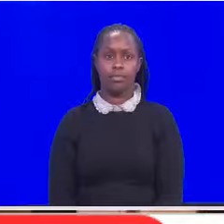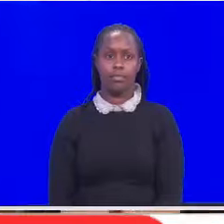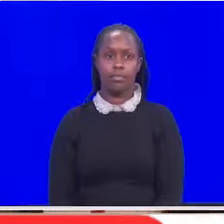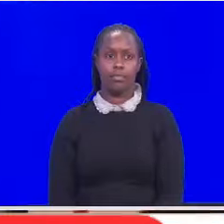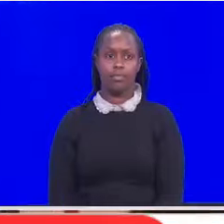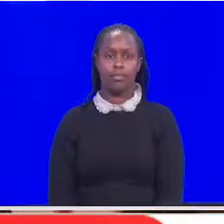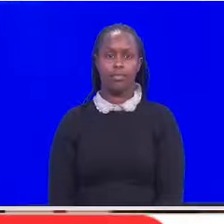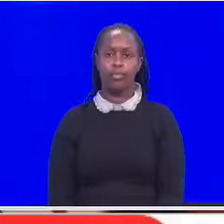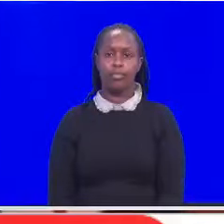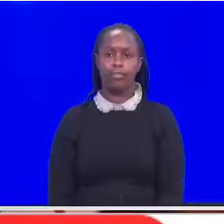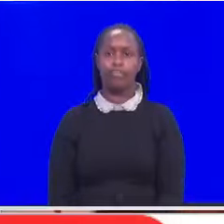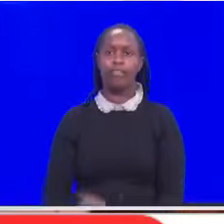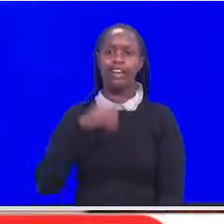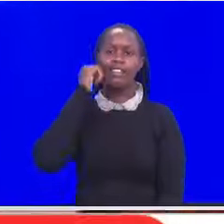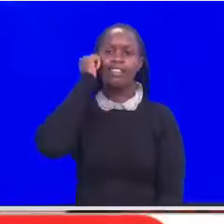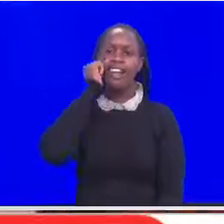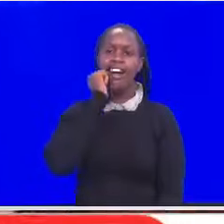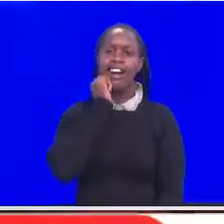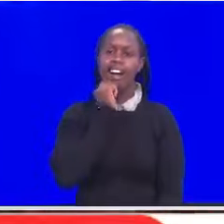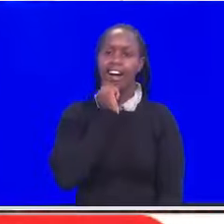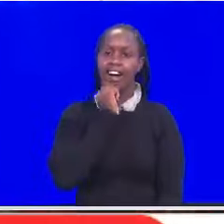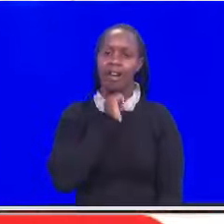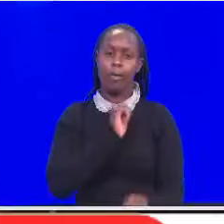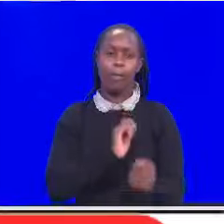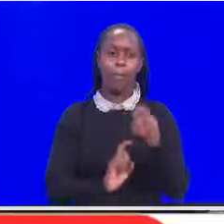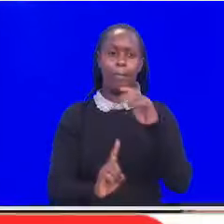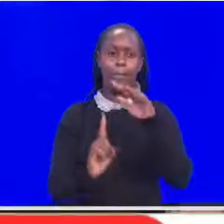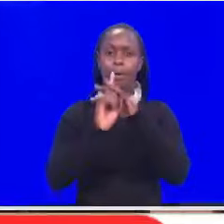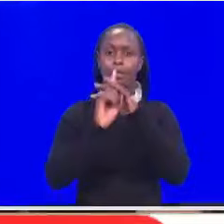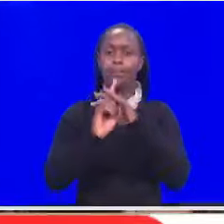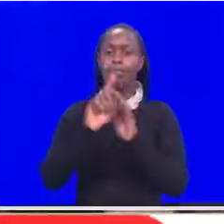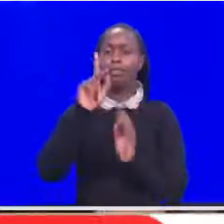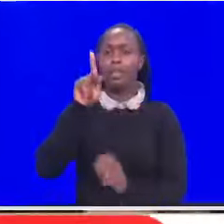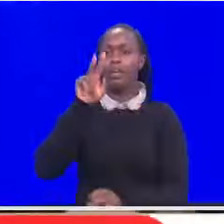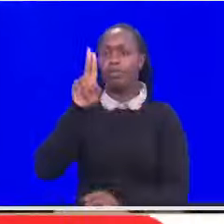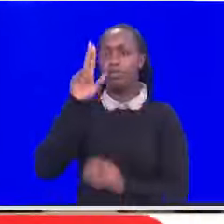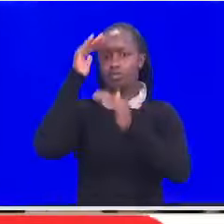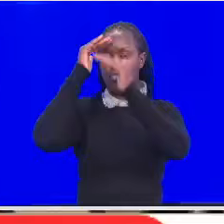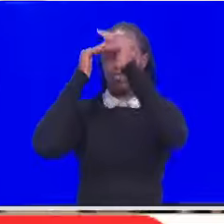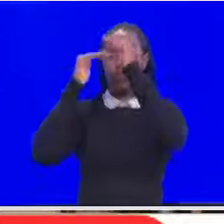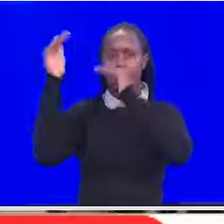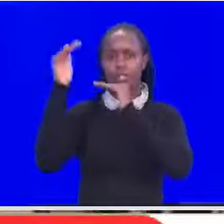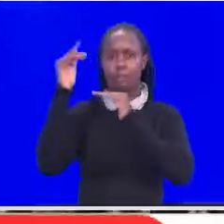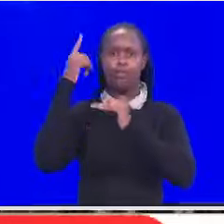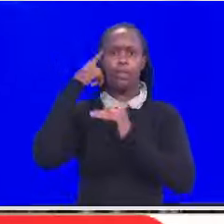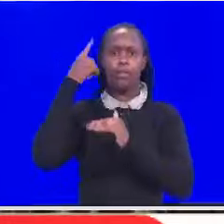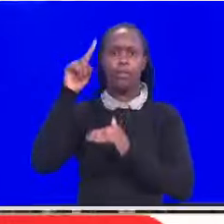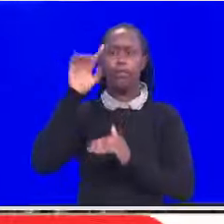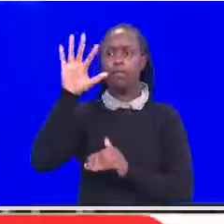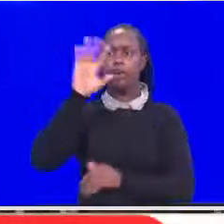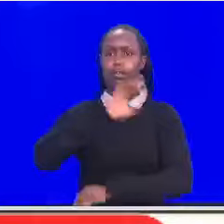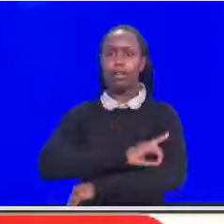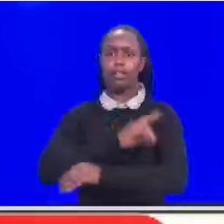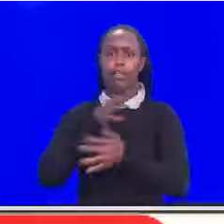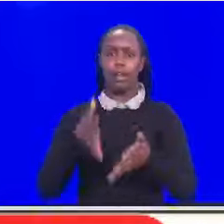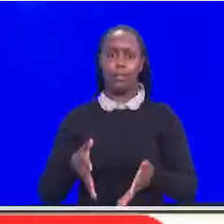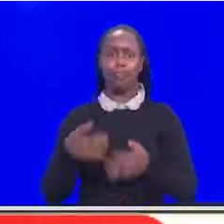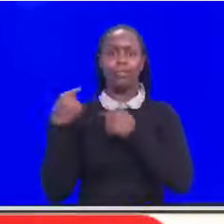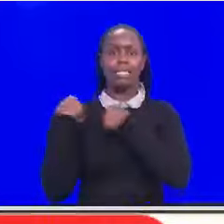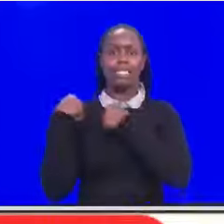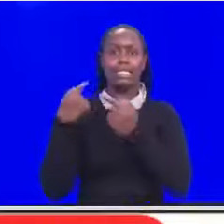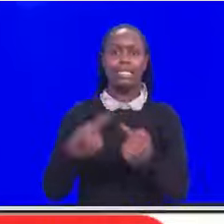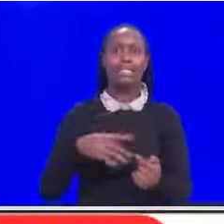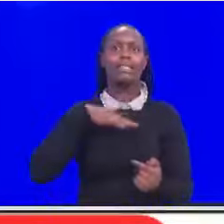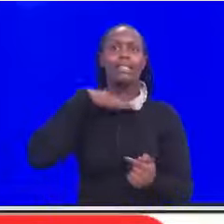A cloud of darkness has been hovering around the Kenyatta University fraternity for 5 days now since the demise of